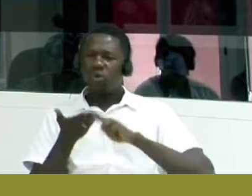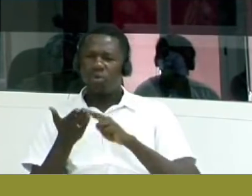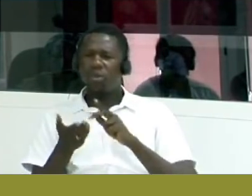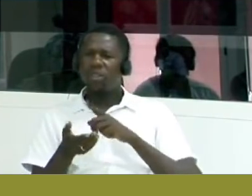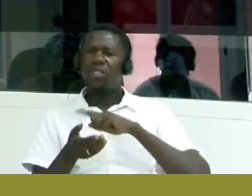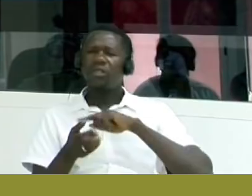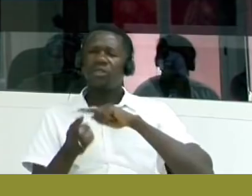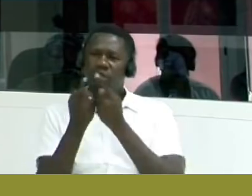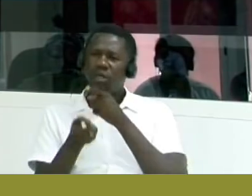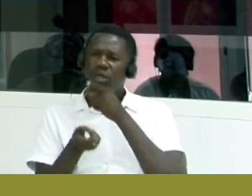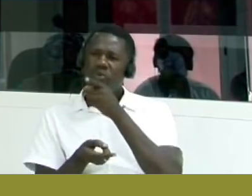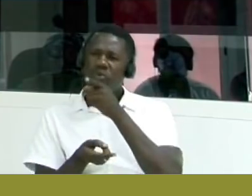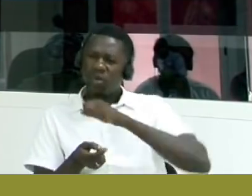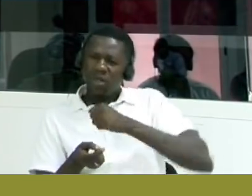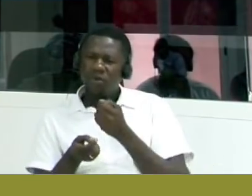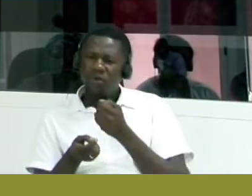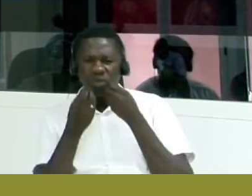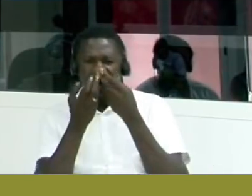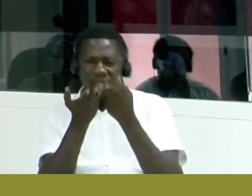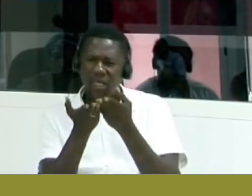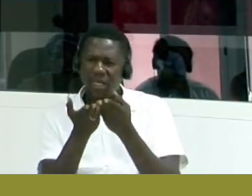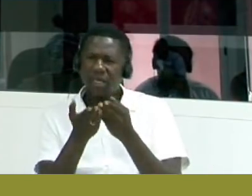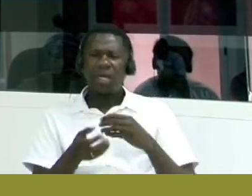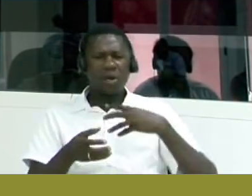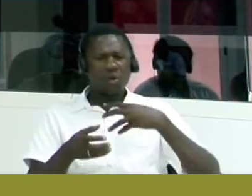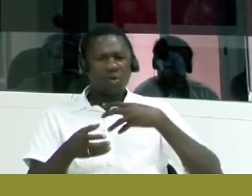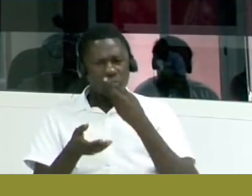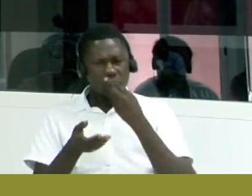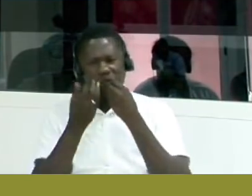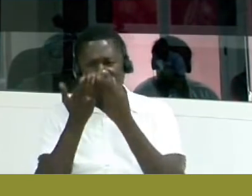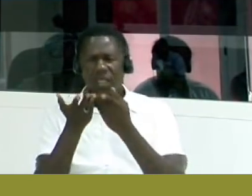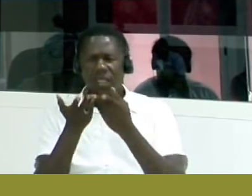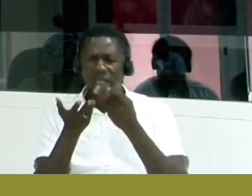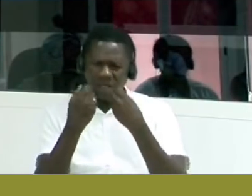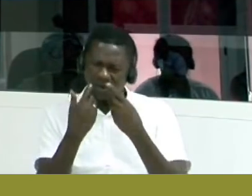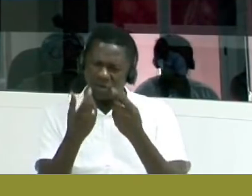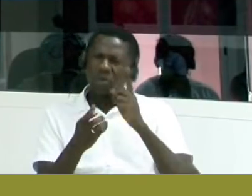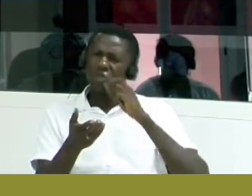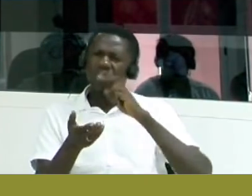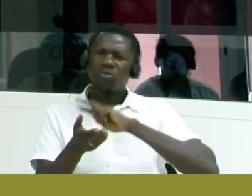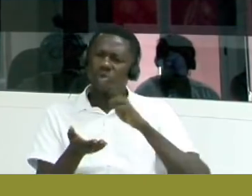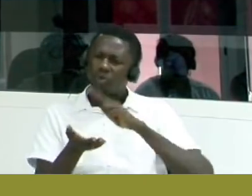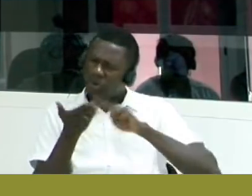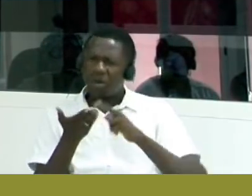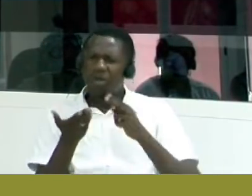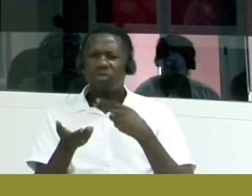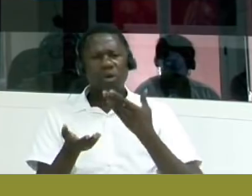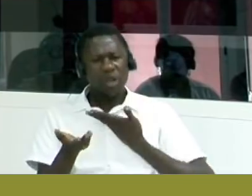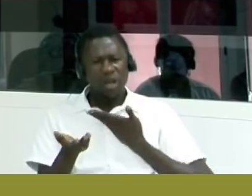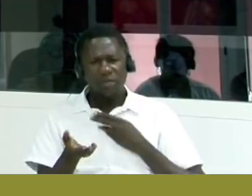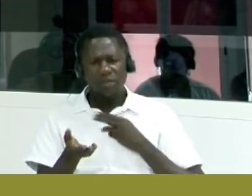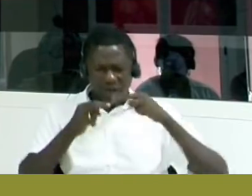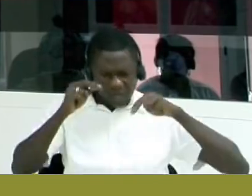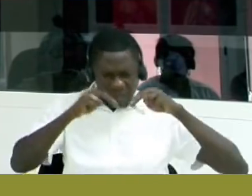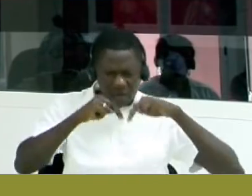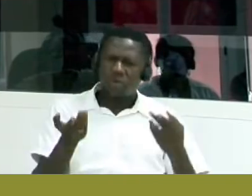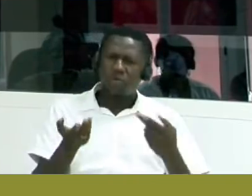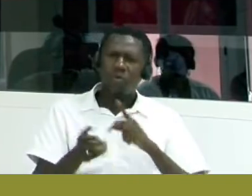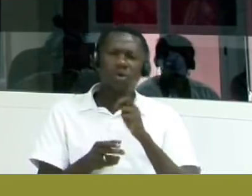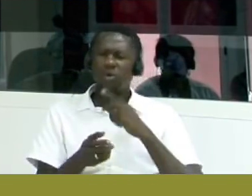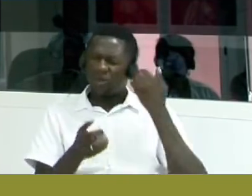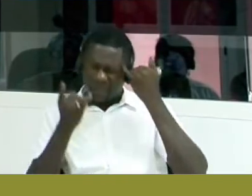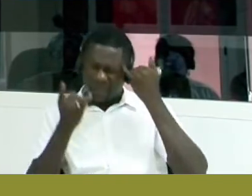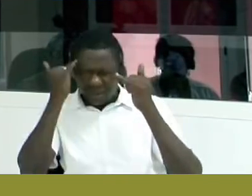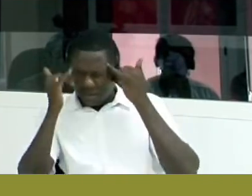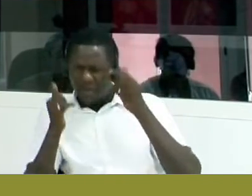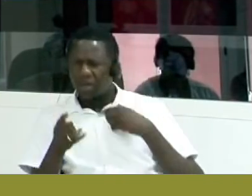I insist that you say. Tell us what was abnormal so that we can have it on the record. We cannot just assume that